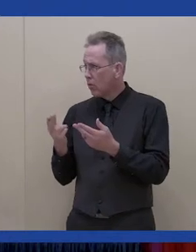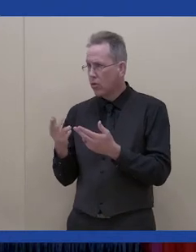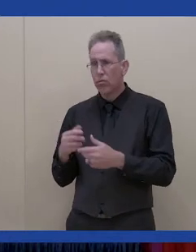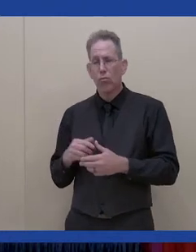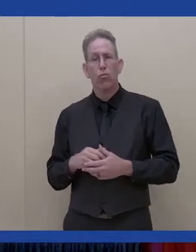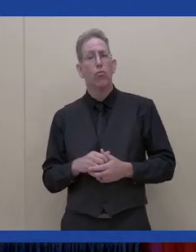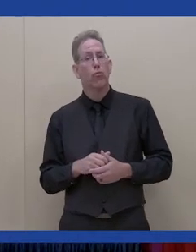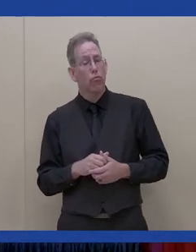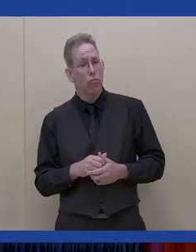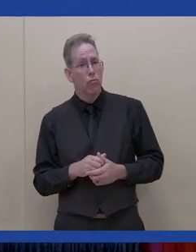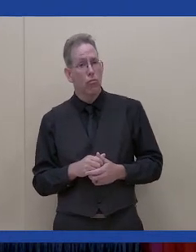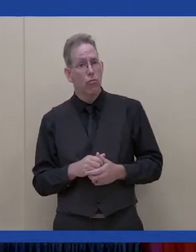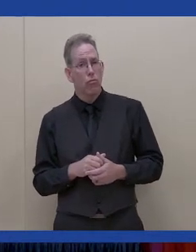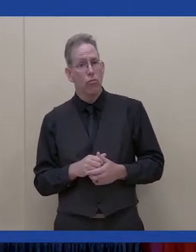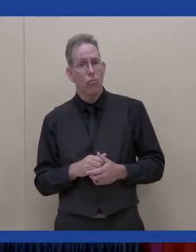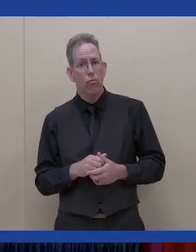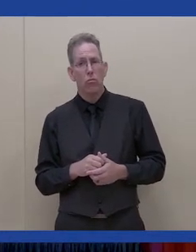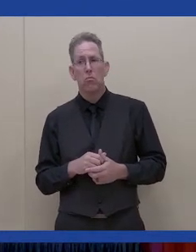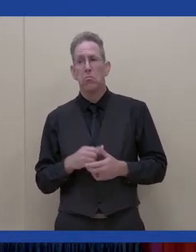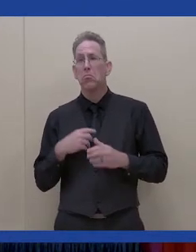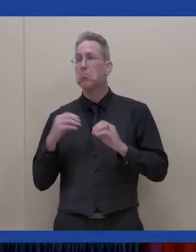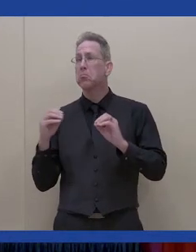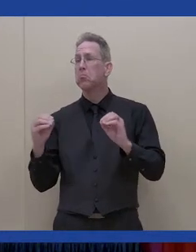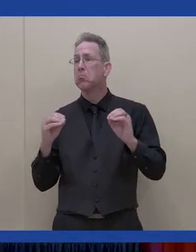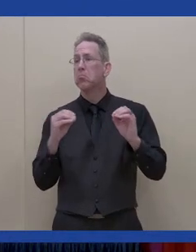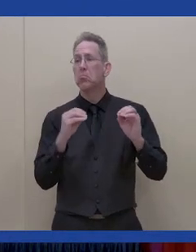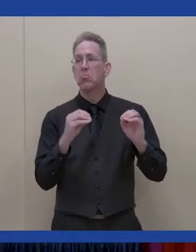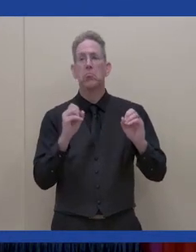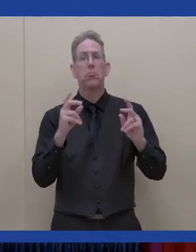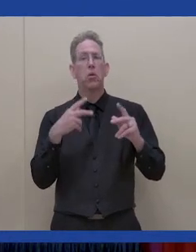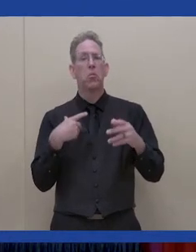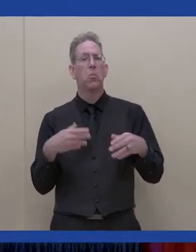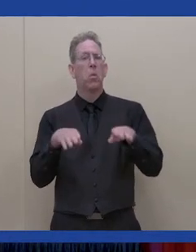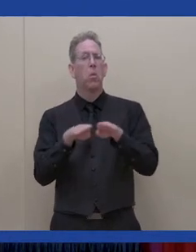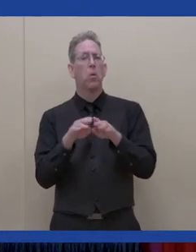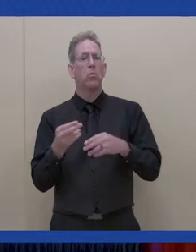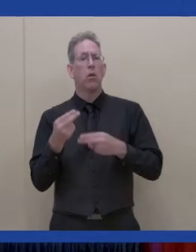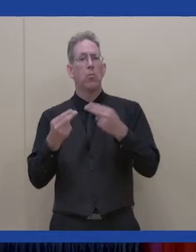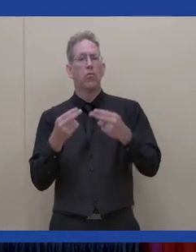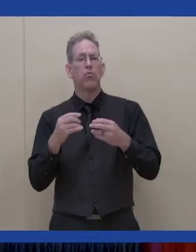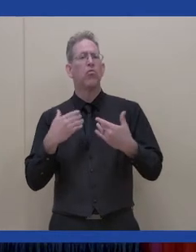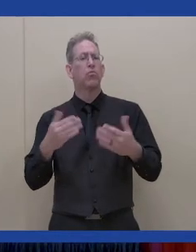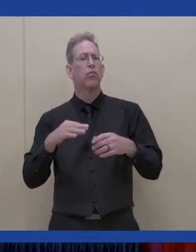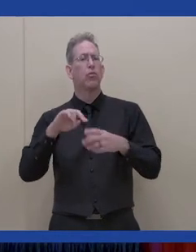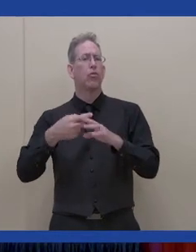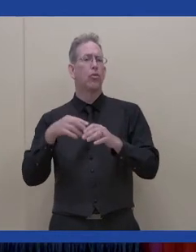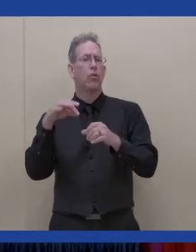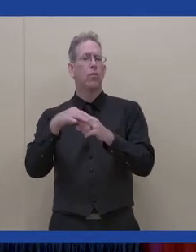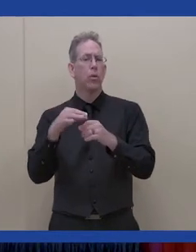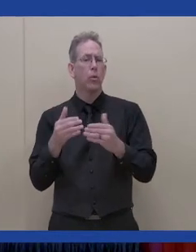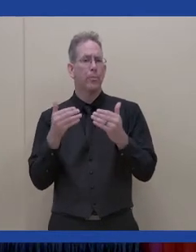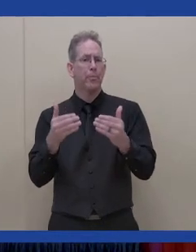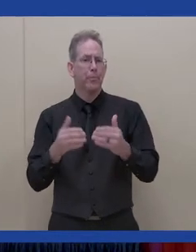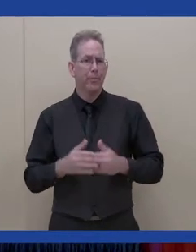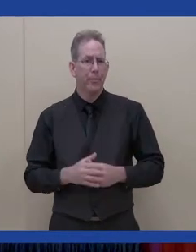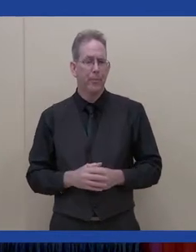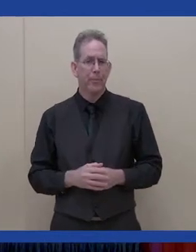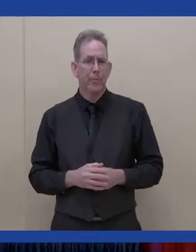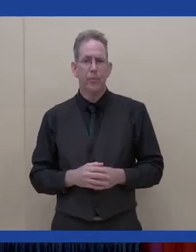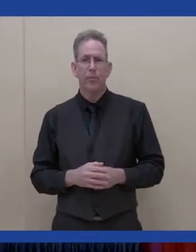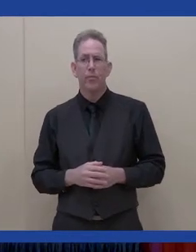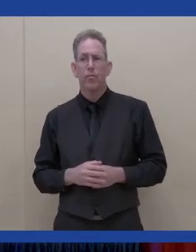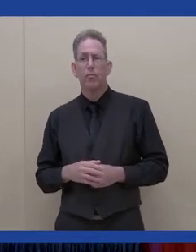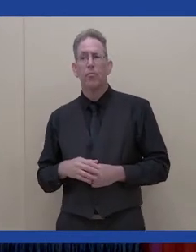Absent objection, I will close the nominations and we will proceed to a vote. The question is whether to approve the nomination